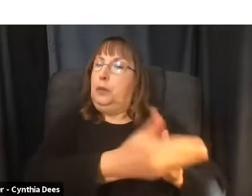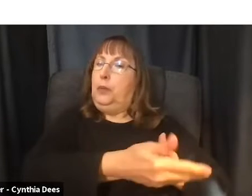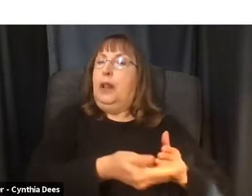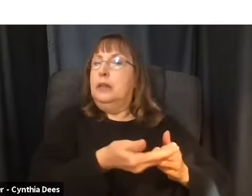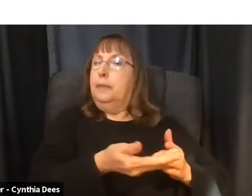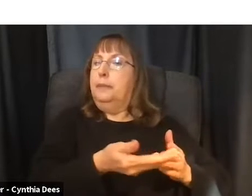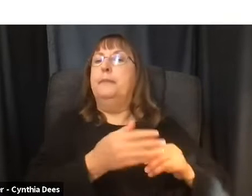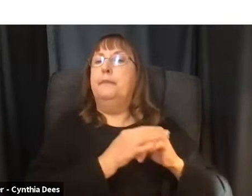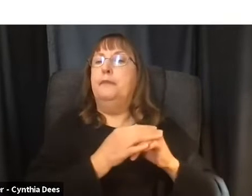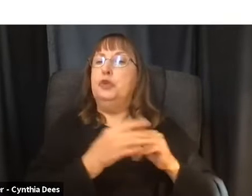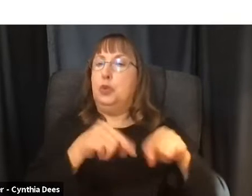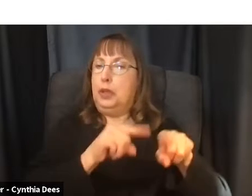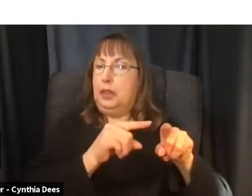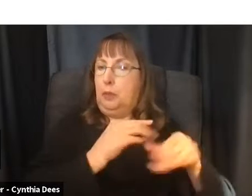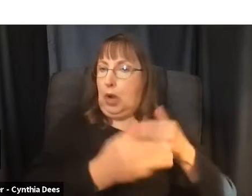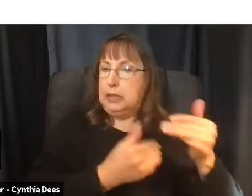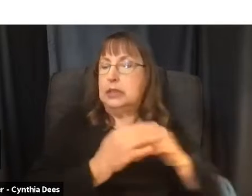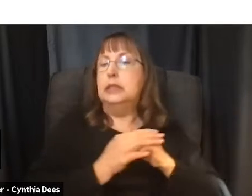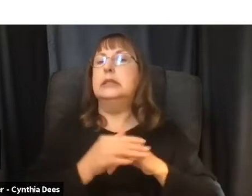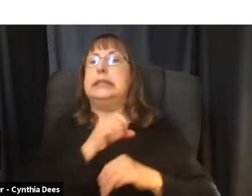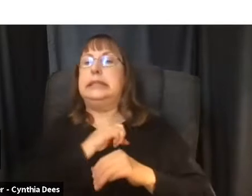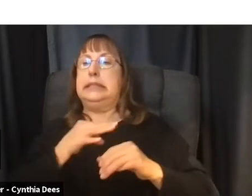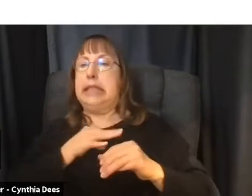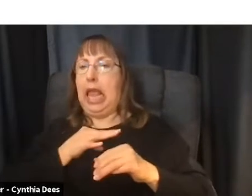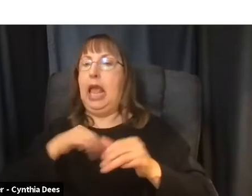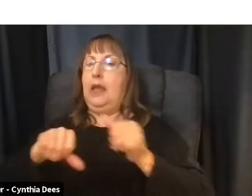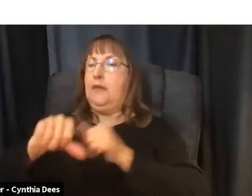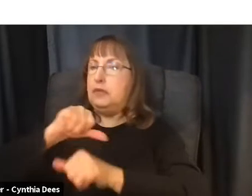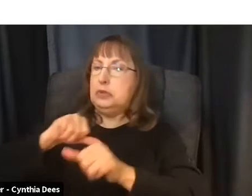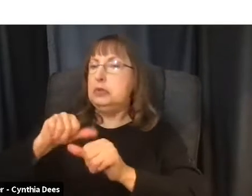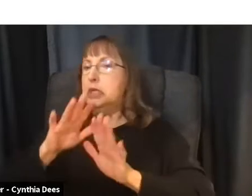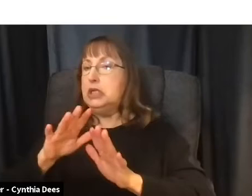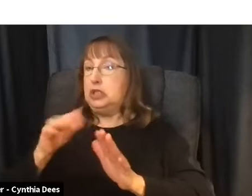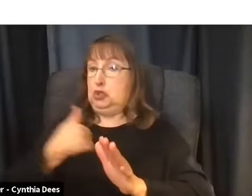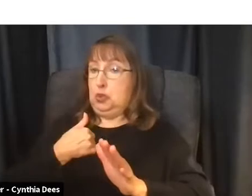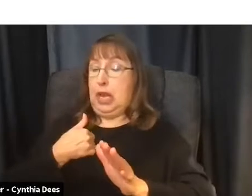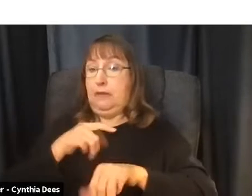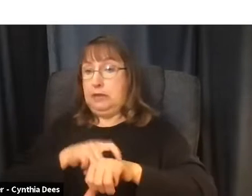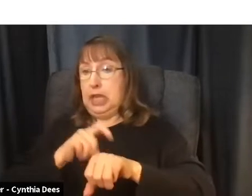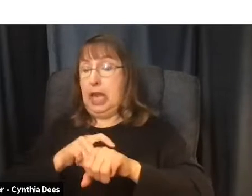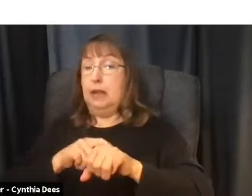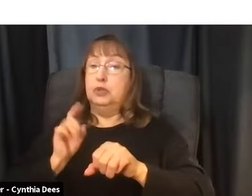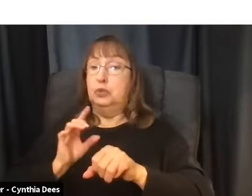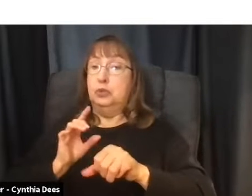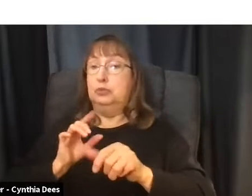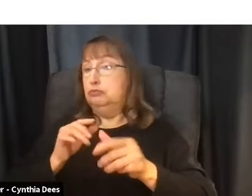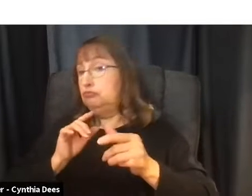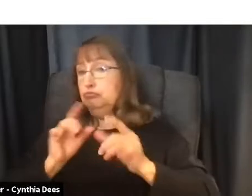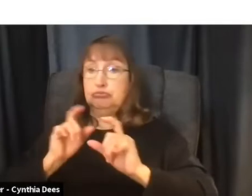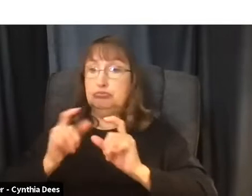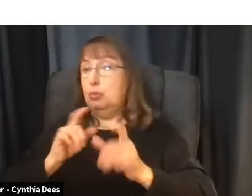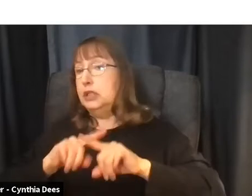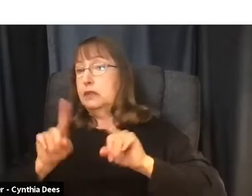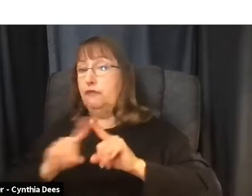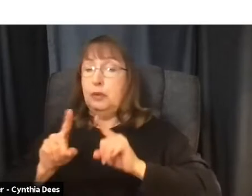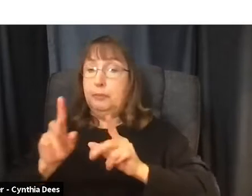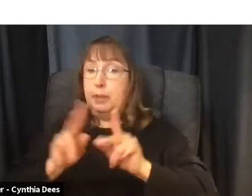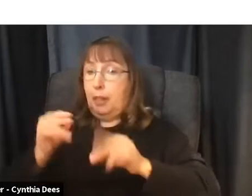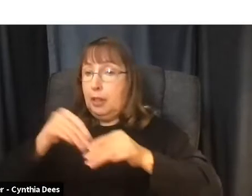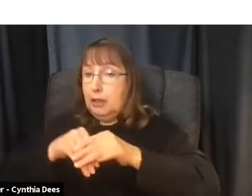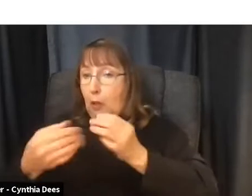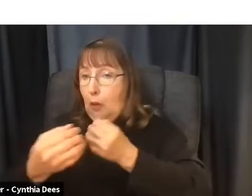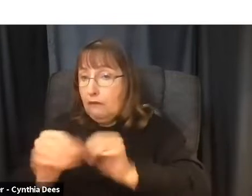How did the staff treat you? Did you get a chance to engage, with multiple different people within the office? What professional